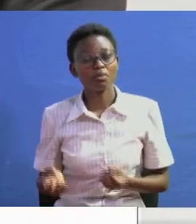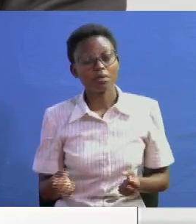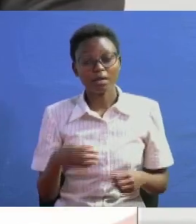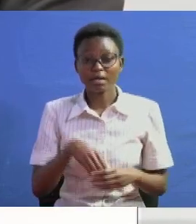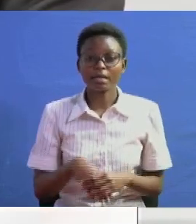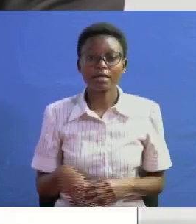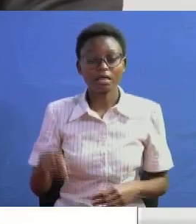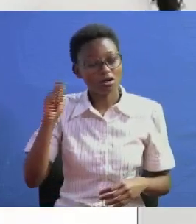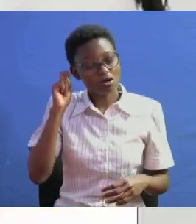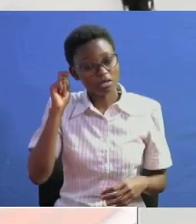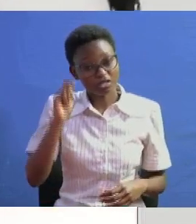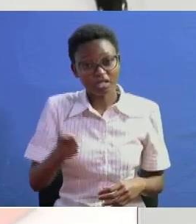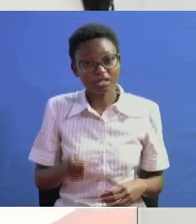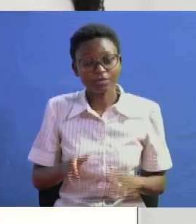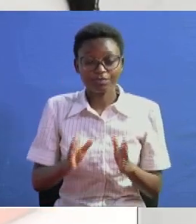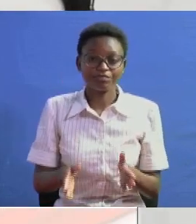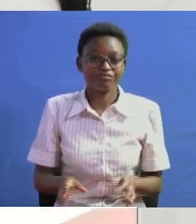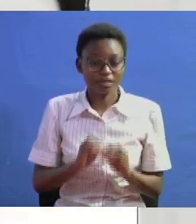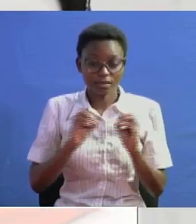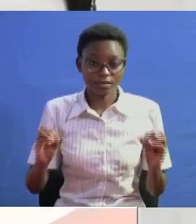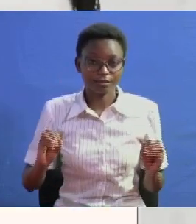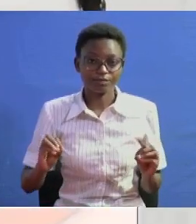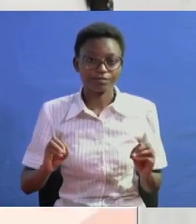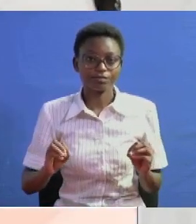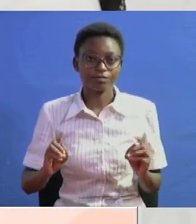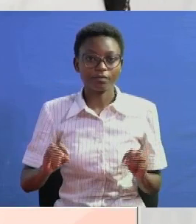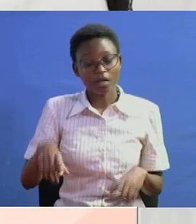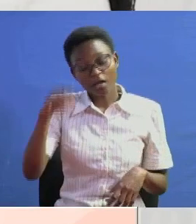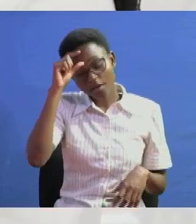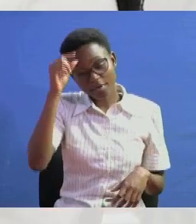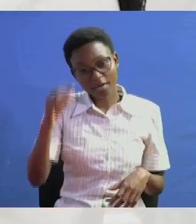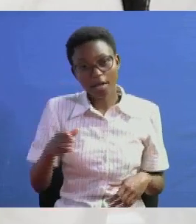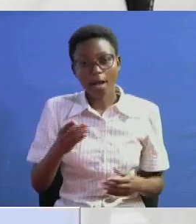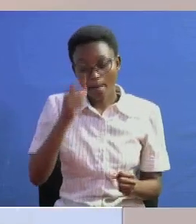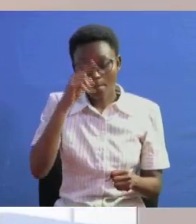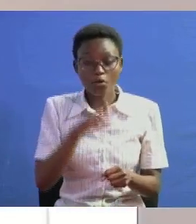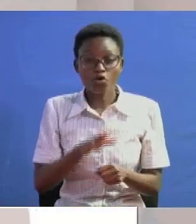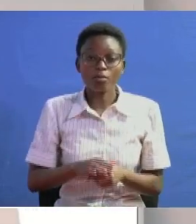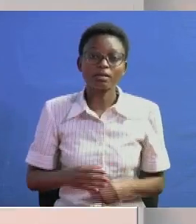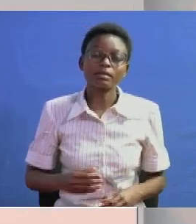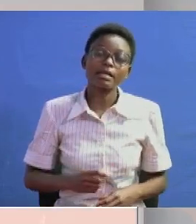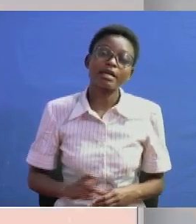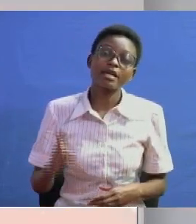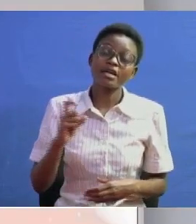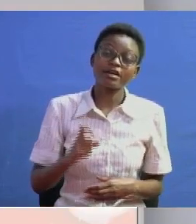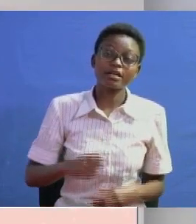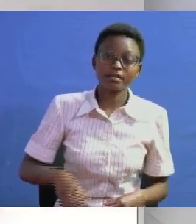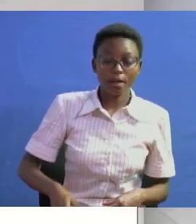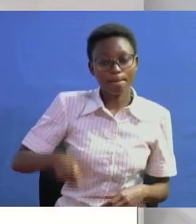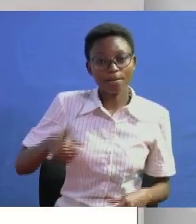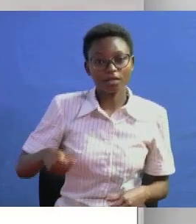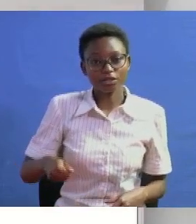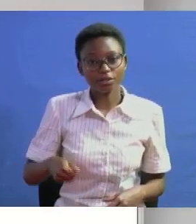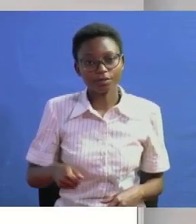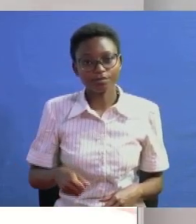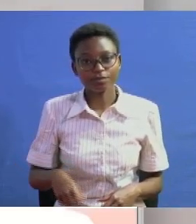judiciary. Hapo jana kufuatia mkutano huo, serikali iliahidi kuongeza bajeti ya mahakama ili kuruhusu kuajiriwa kwa majaji